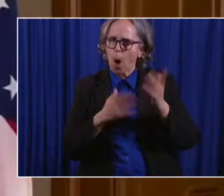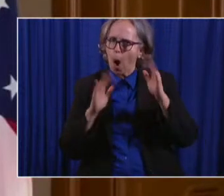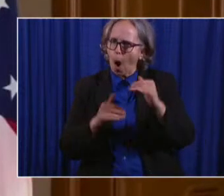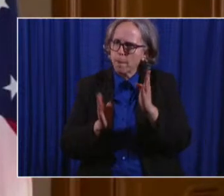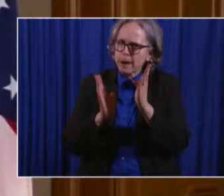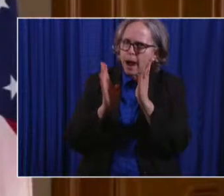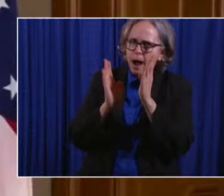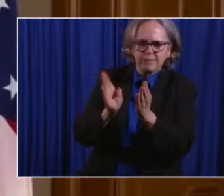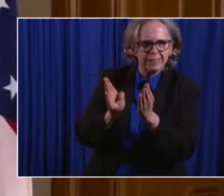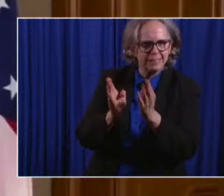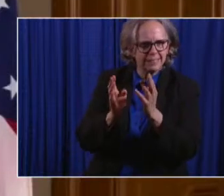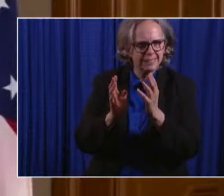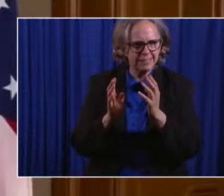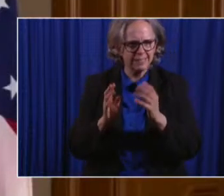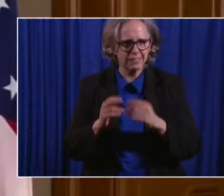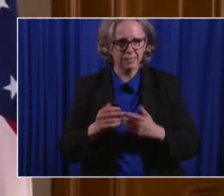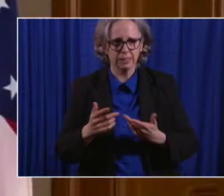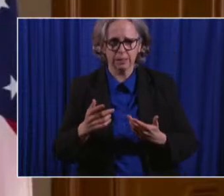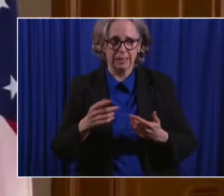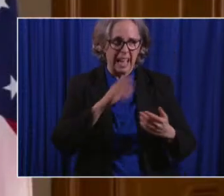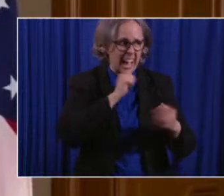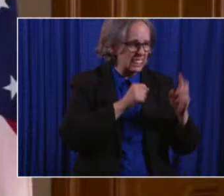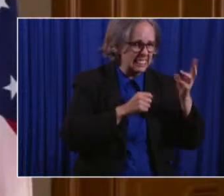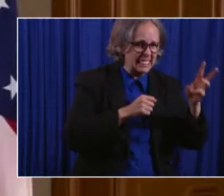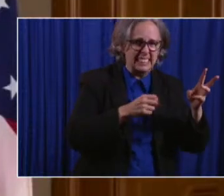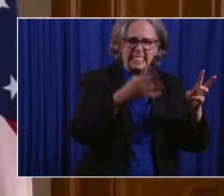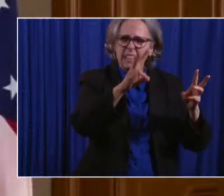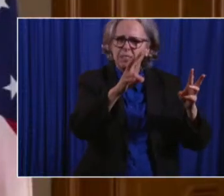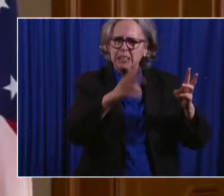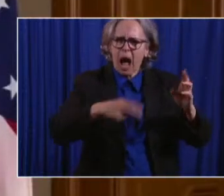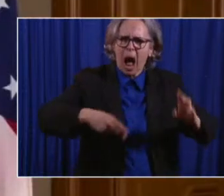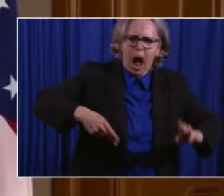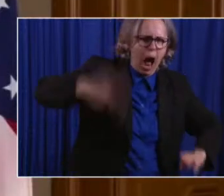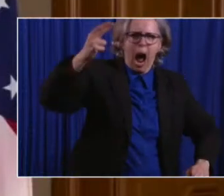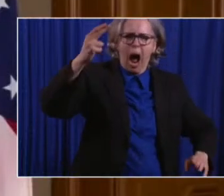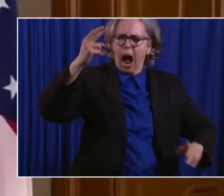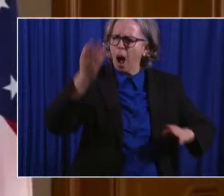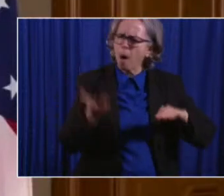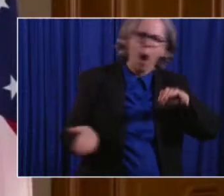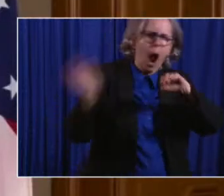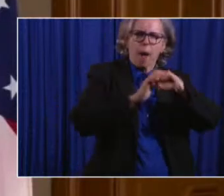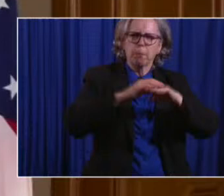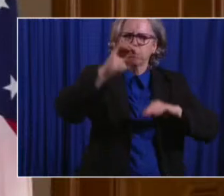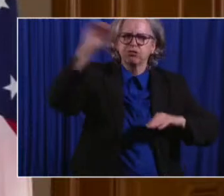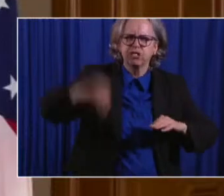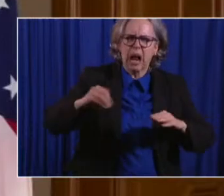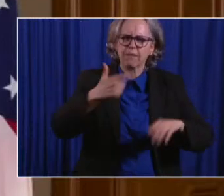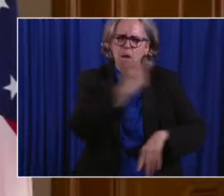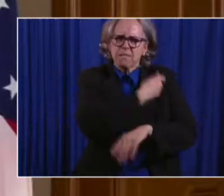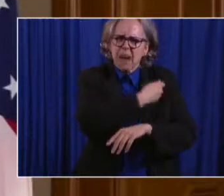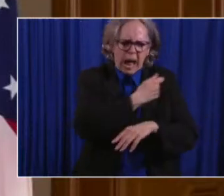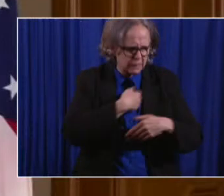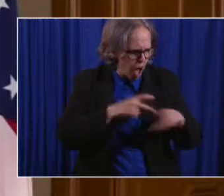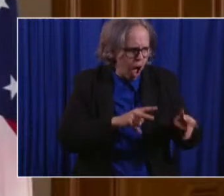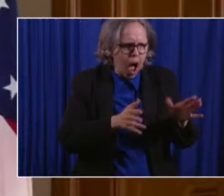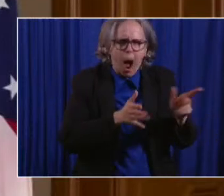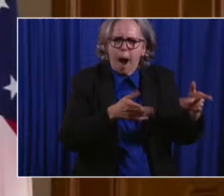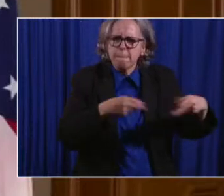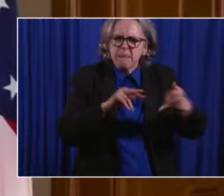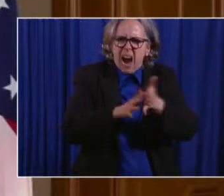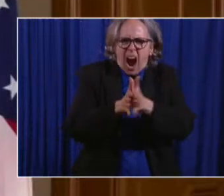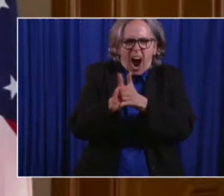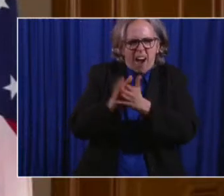and that's a good thing. So it's worked. Could it have worked better if we done it differently? I don't